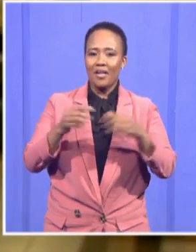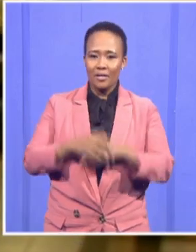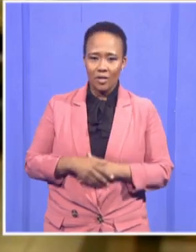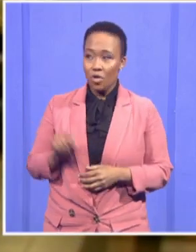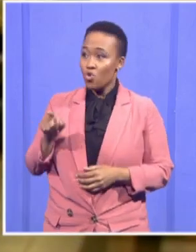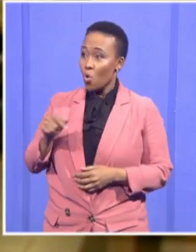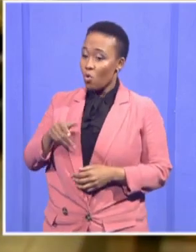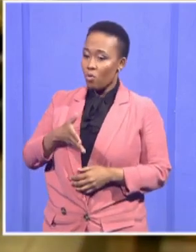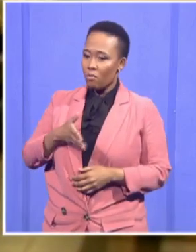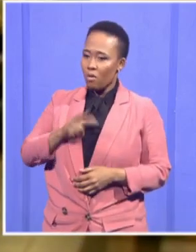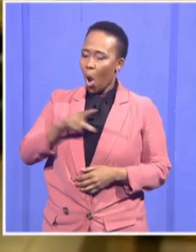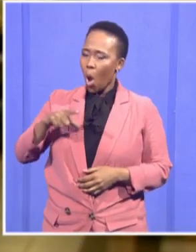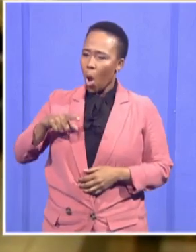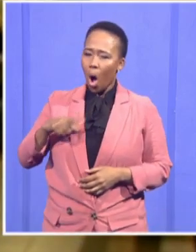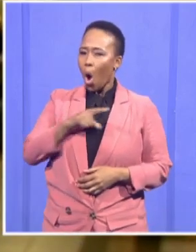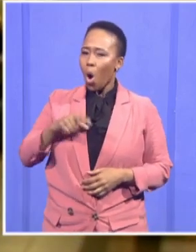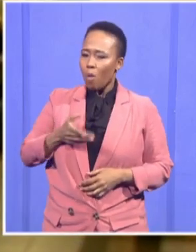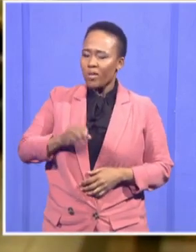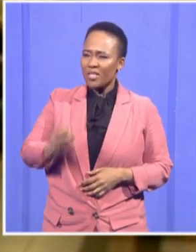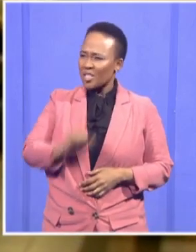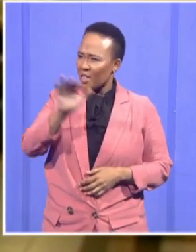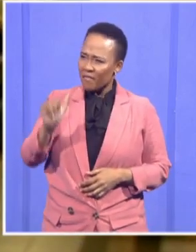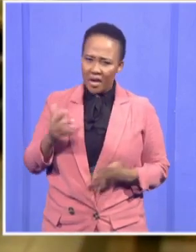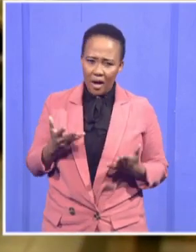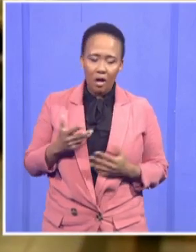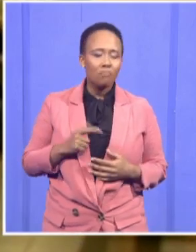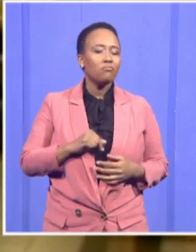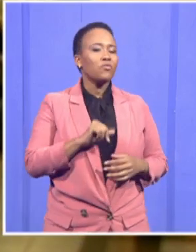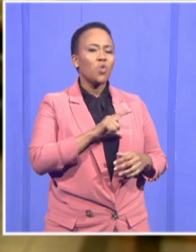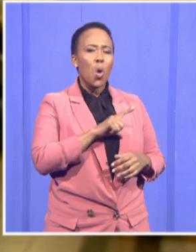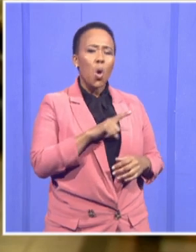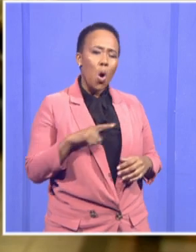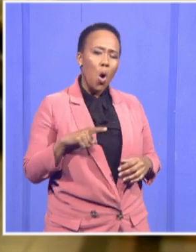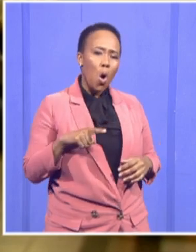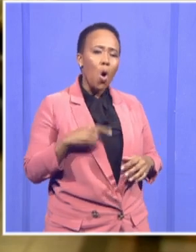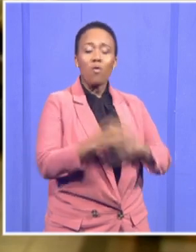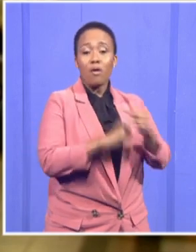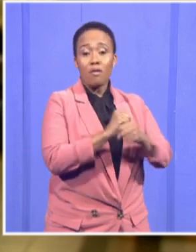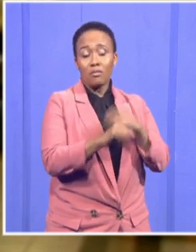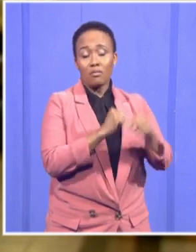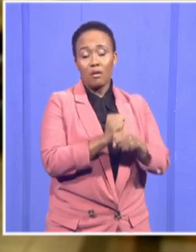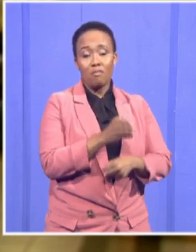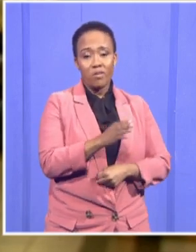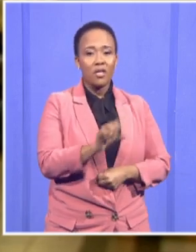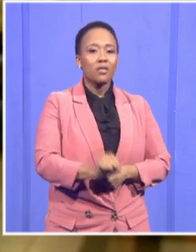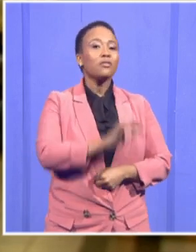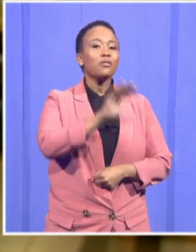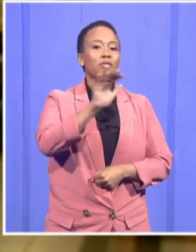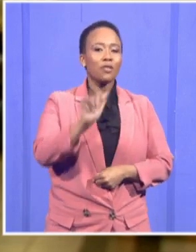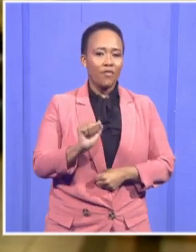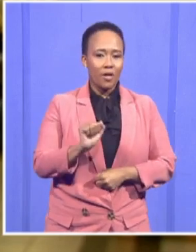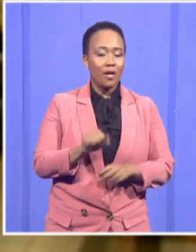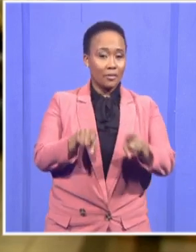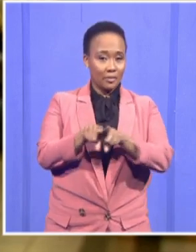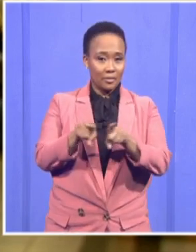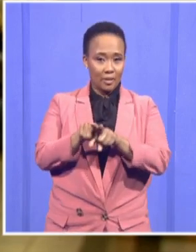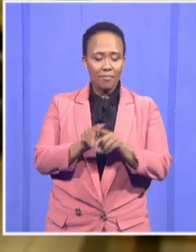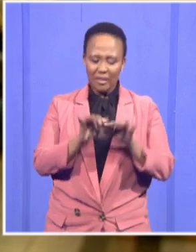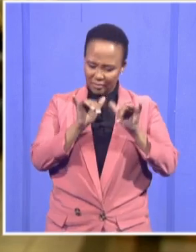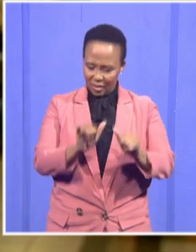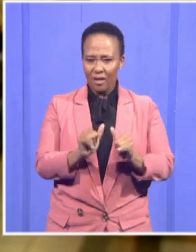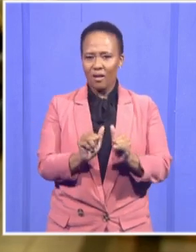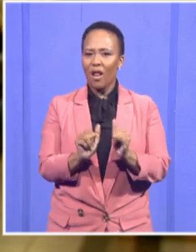Well, he's been in South Africa for many, many years. And in fact, he is a property owner in South Africa. And he's also a resident. He's legal here